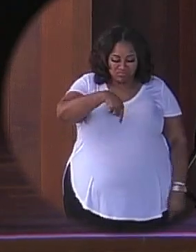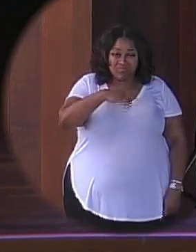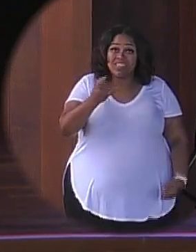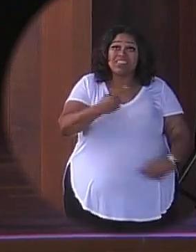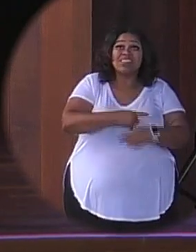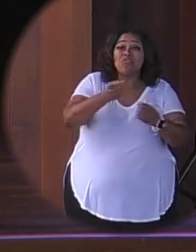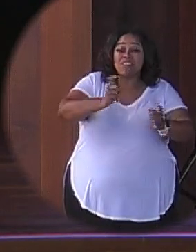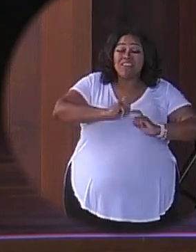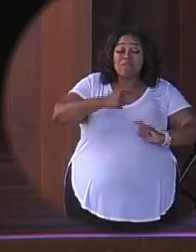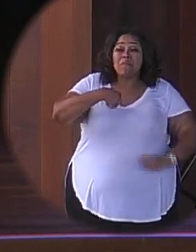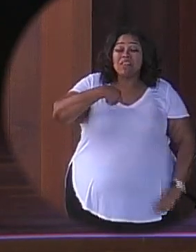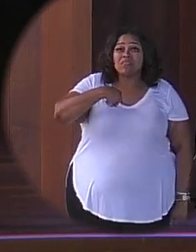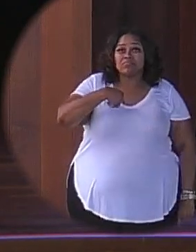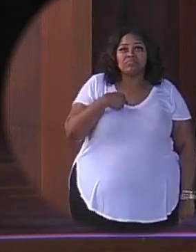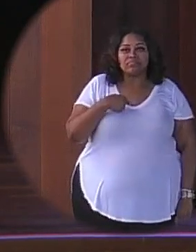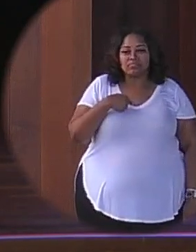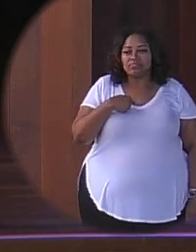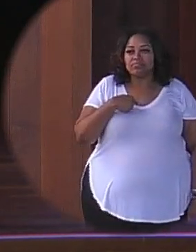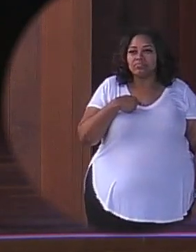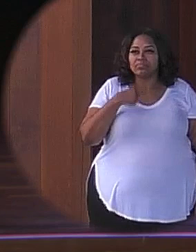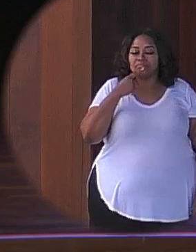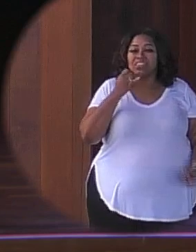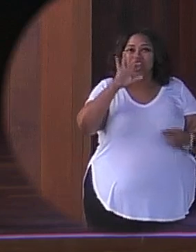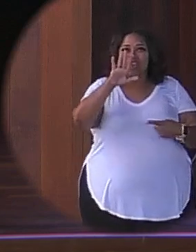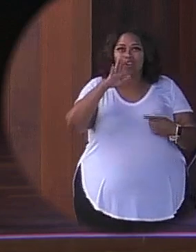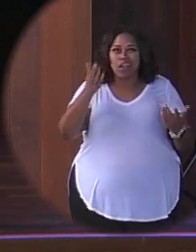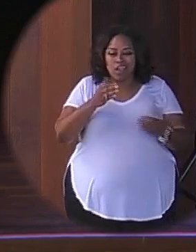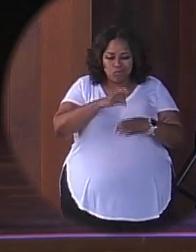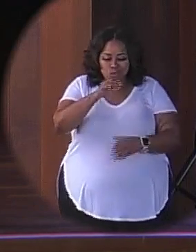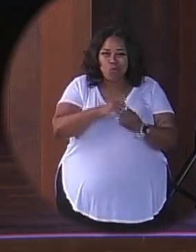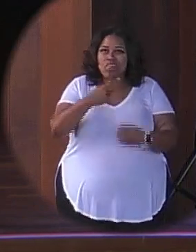This day you've given is a sign of your presence.